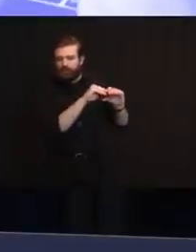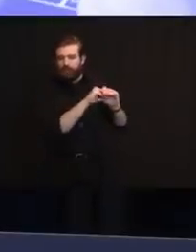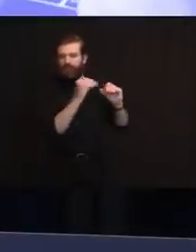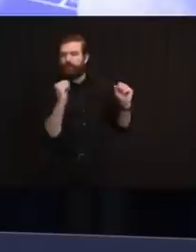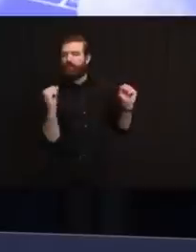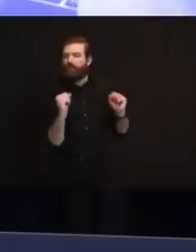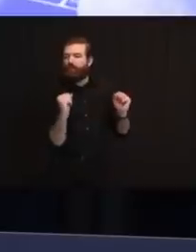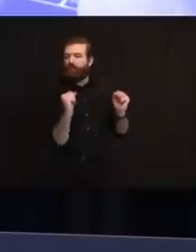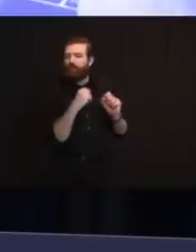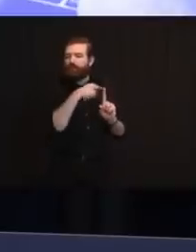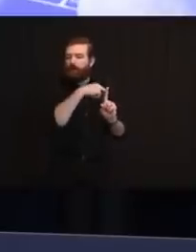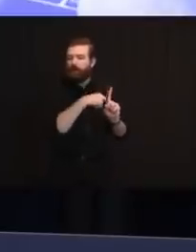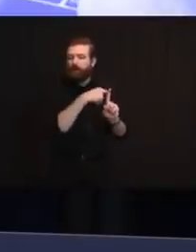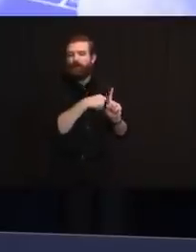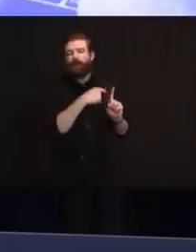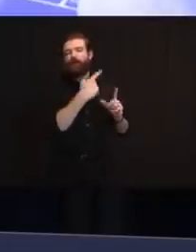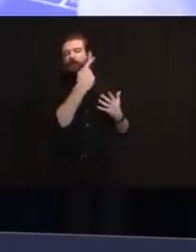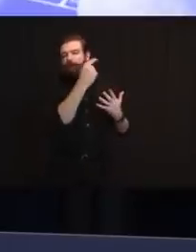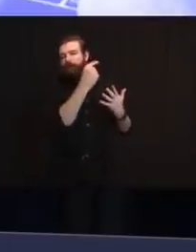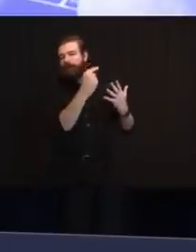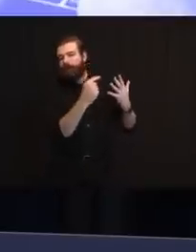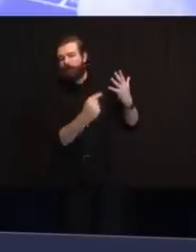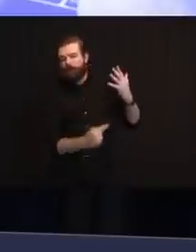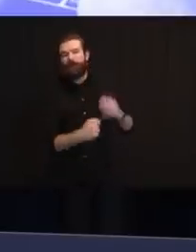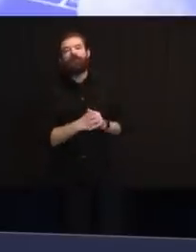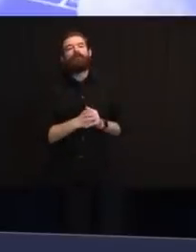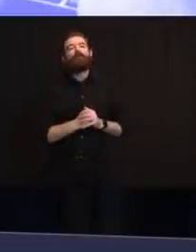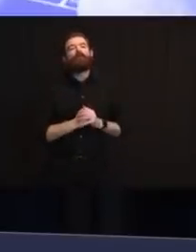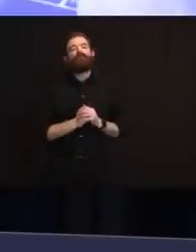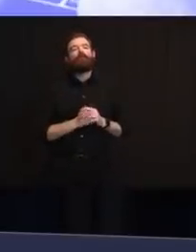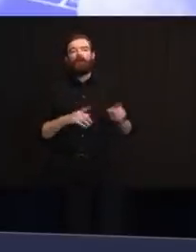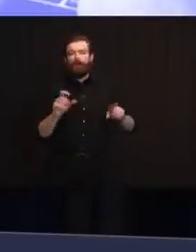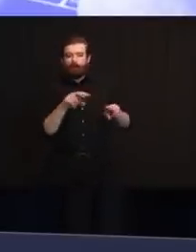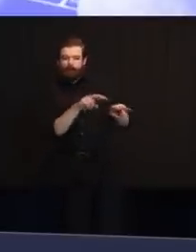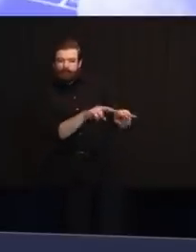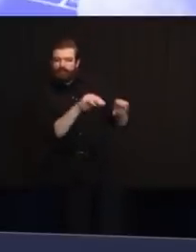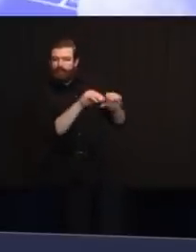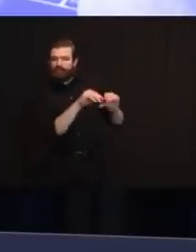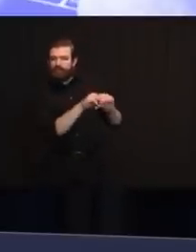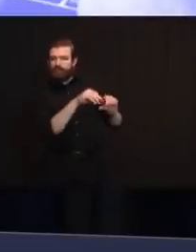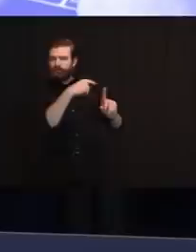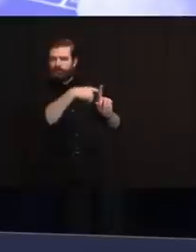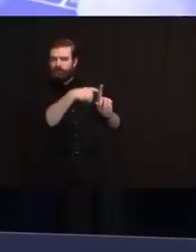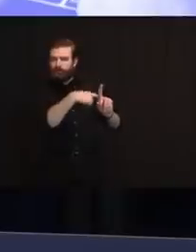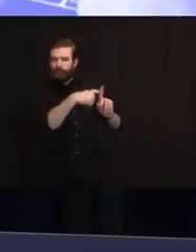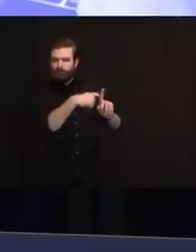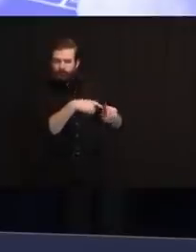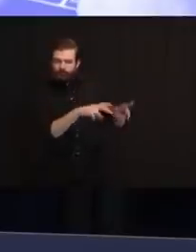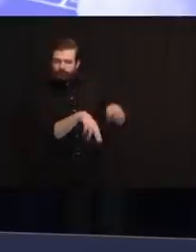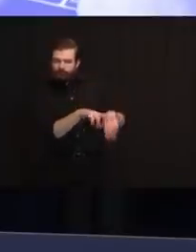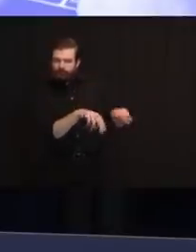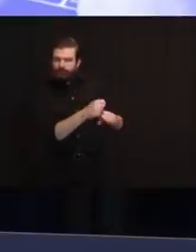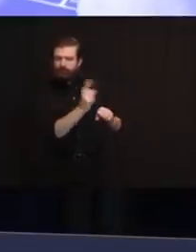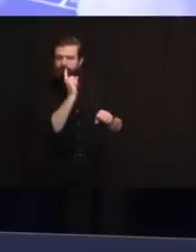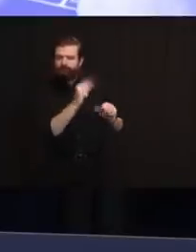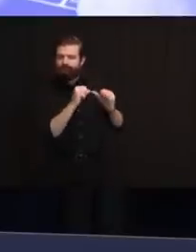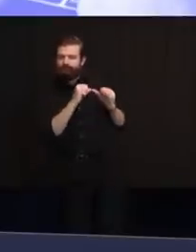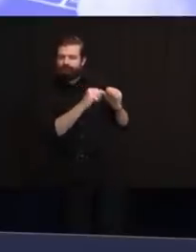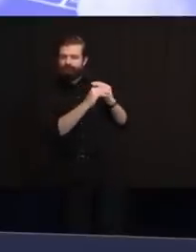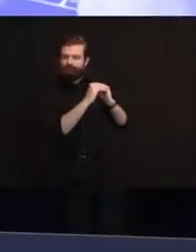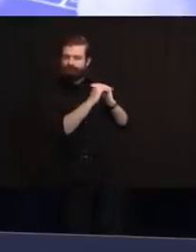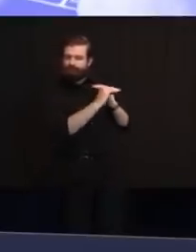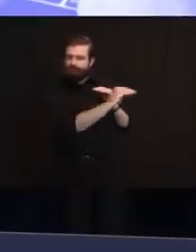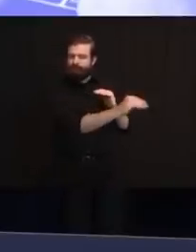must monitor storage unit temperatures at all times using equipment and practices that comply with the guidance.